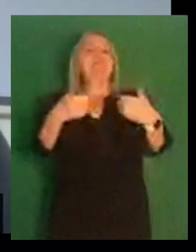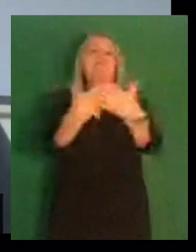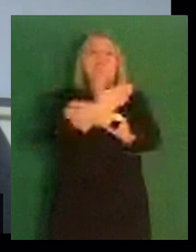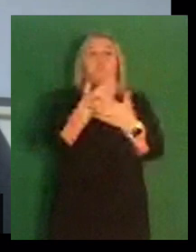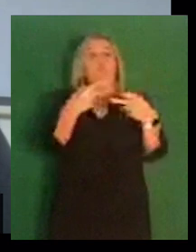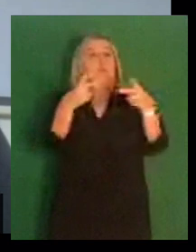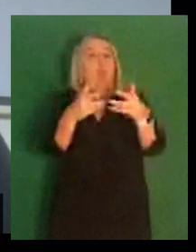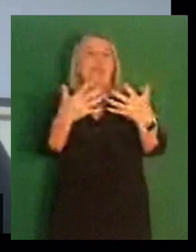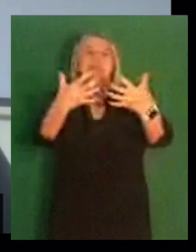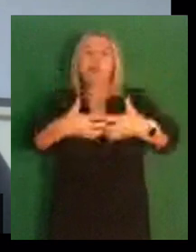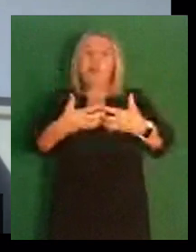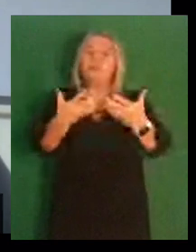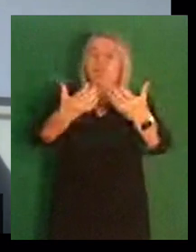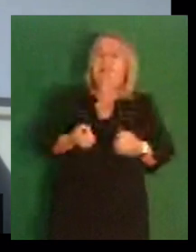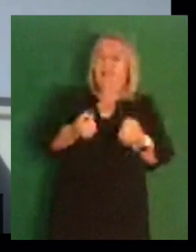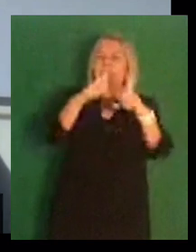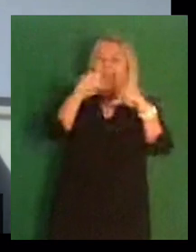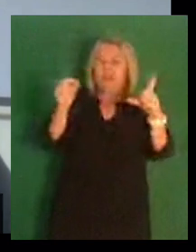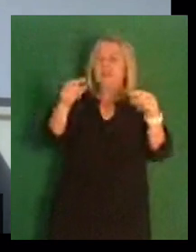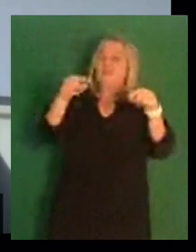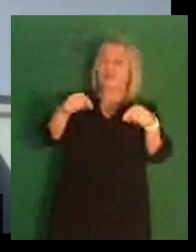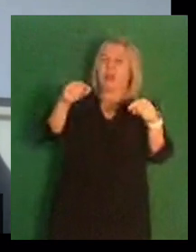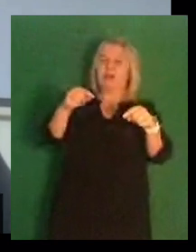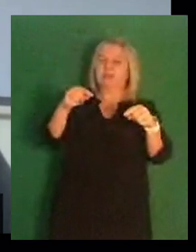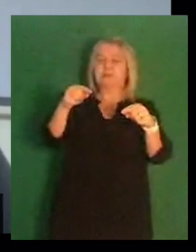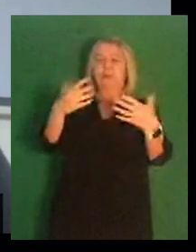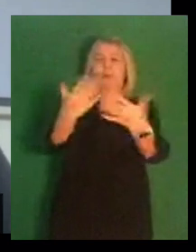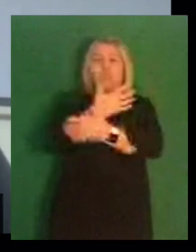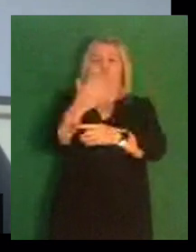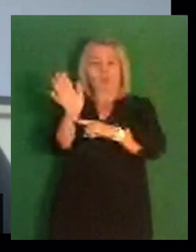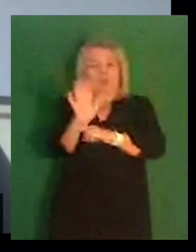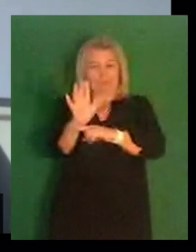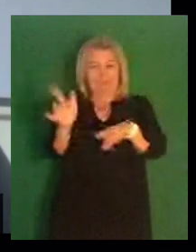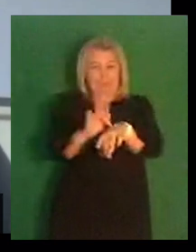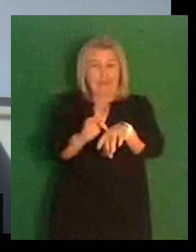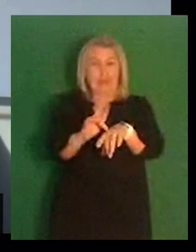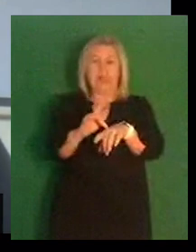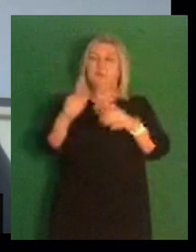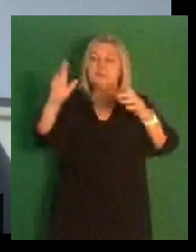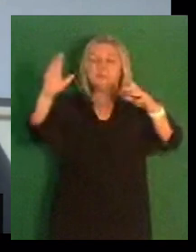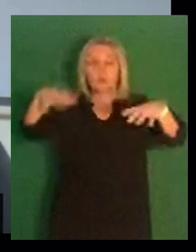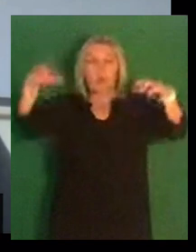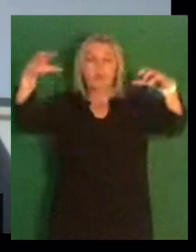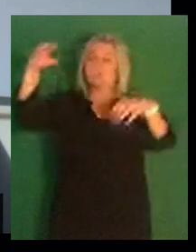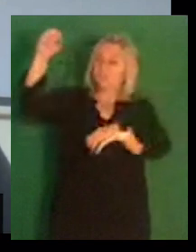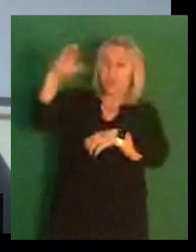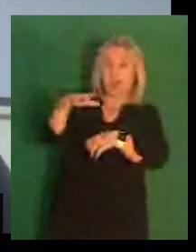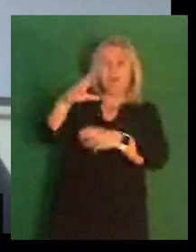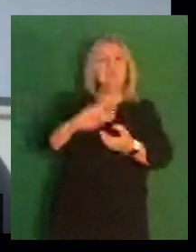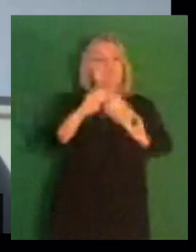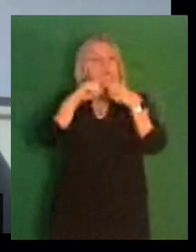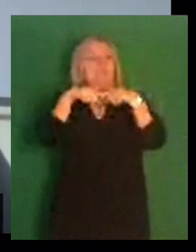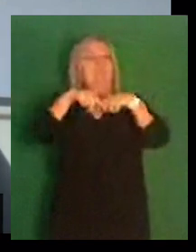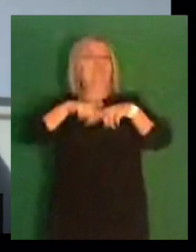film uses theatre talent, but it also embraces the art form of film, and it's directed by Hope